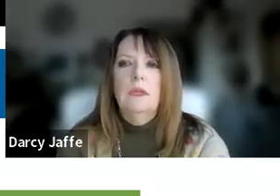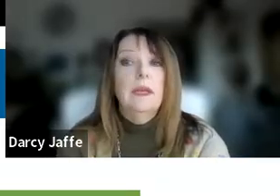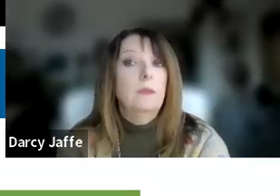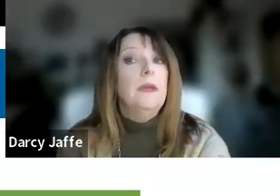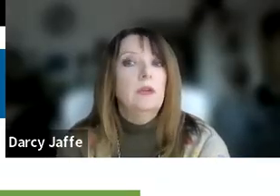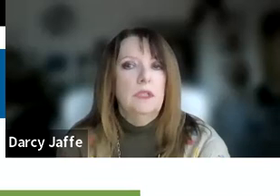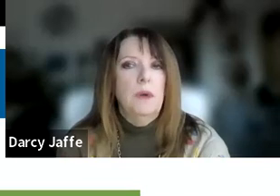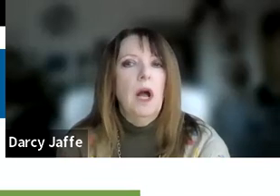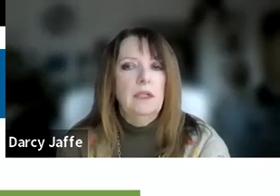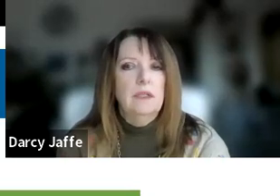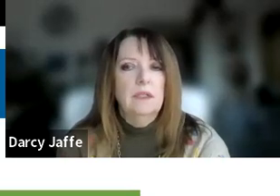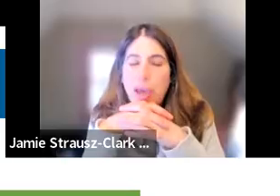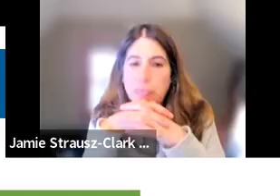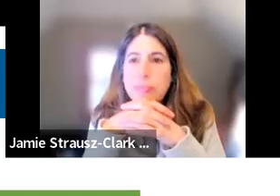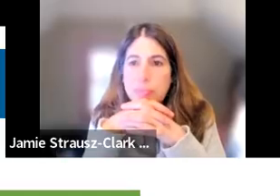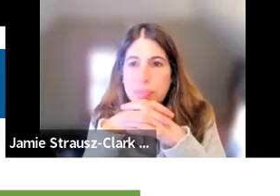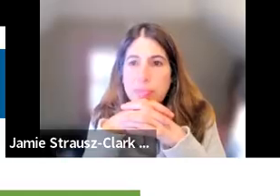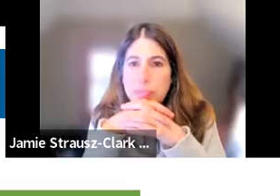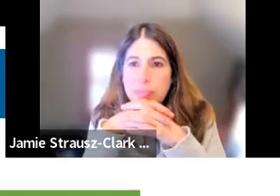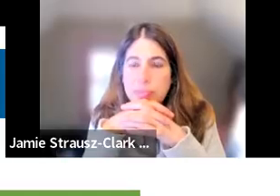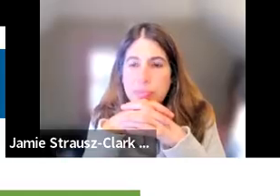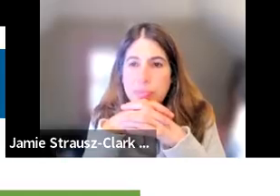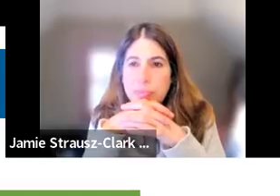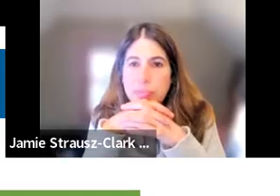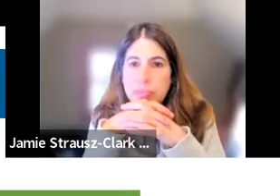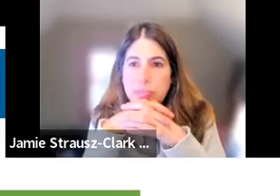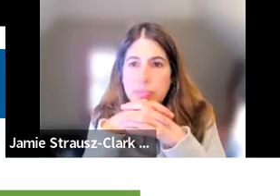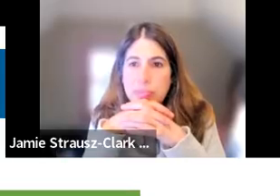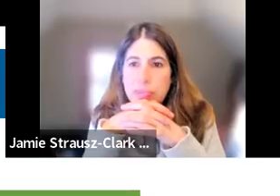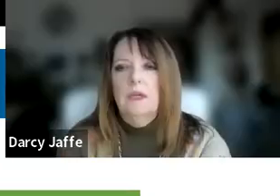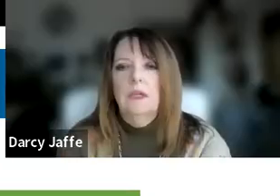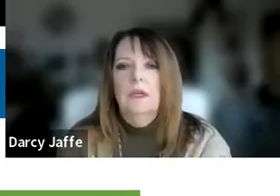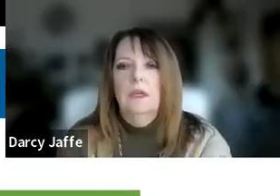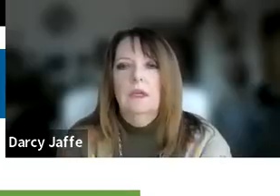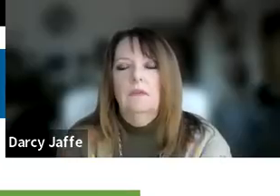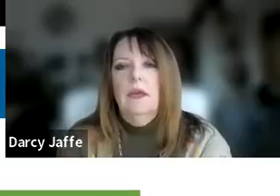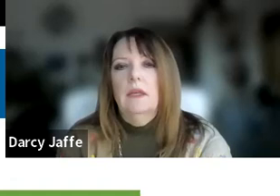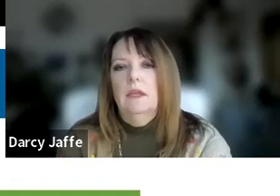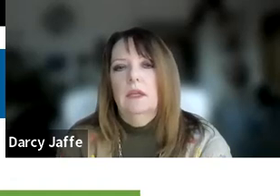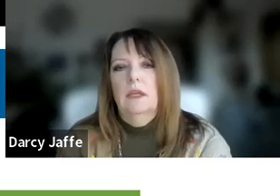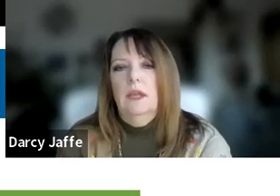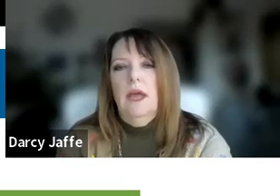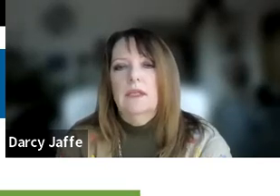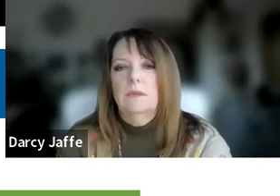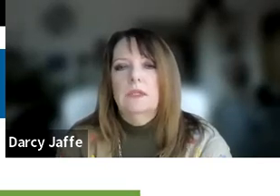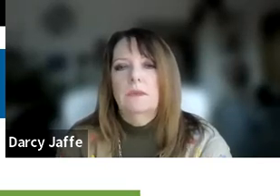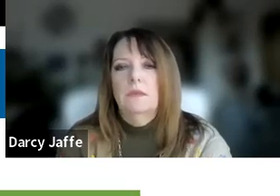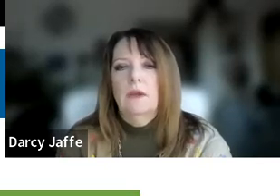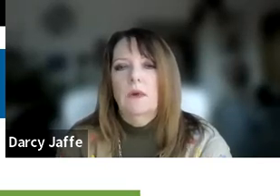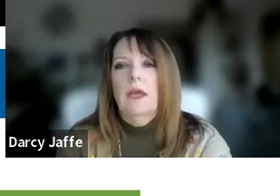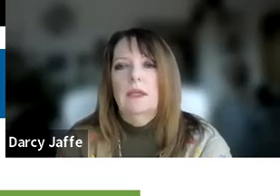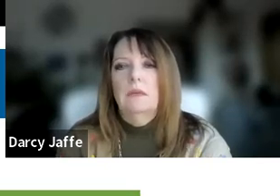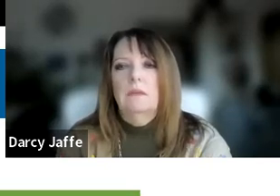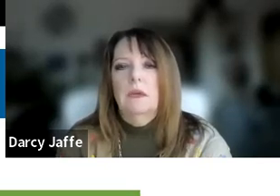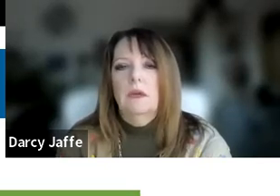people that need like an immediate response. Okay. And I don't know that it needs to be law enforcement, but right, it has to be something